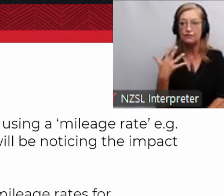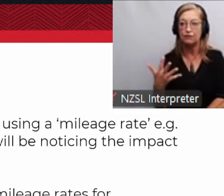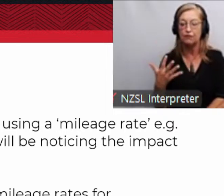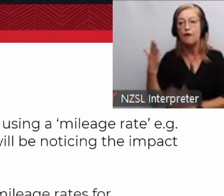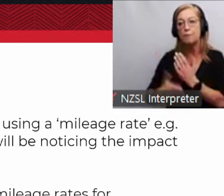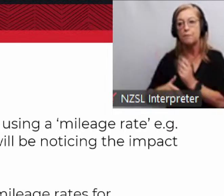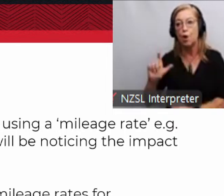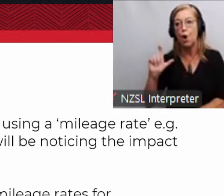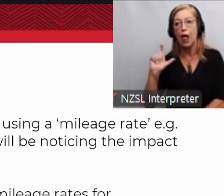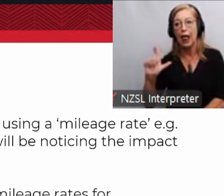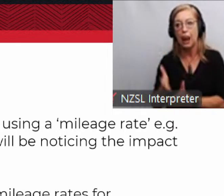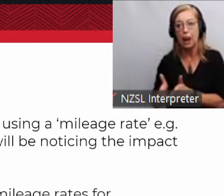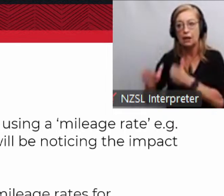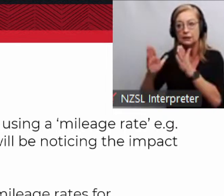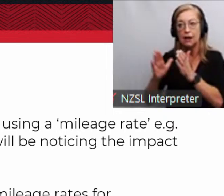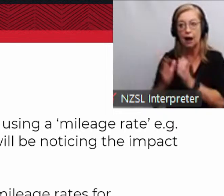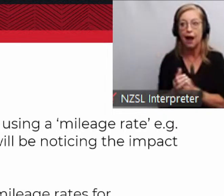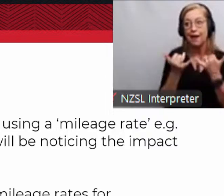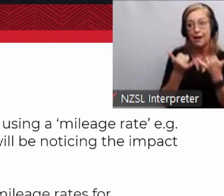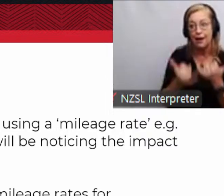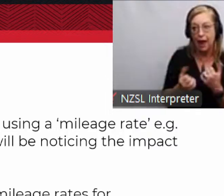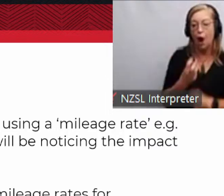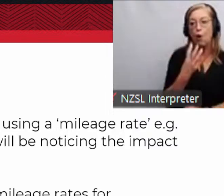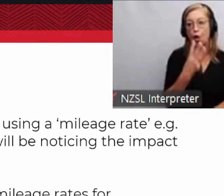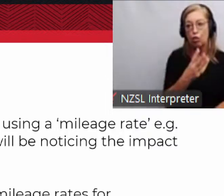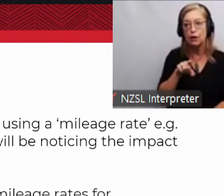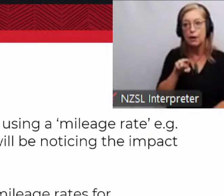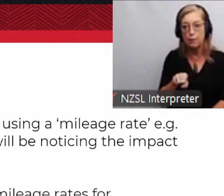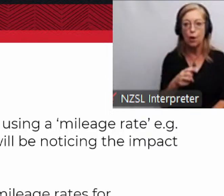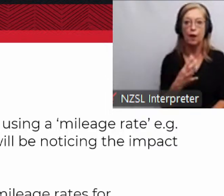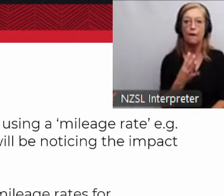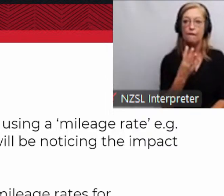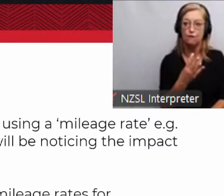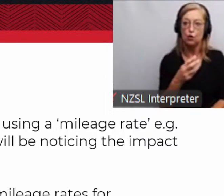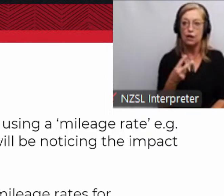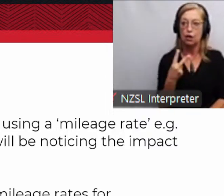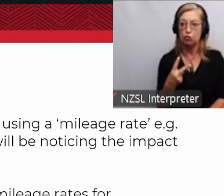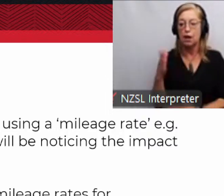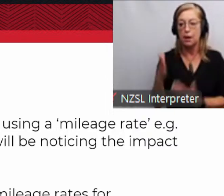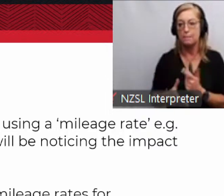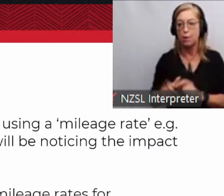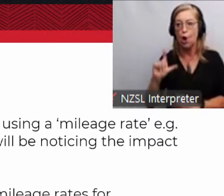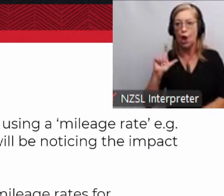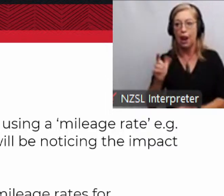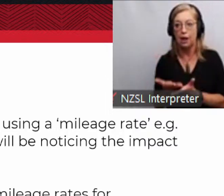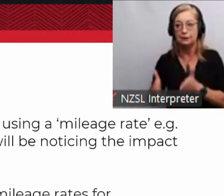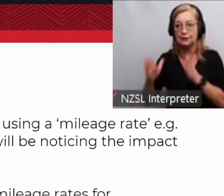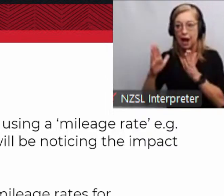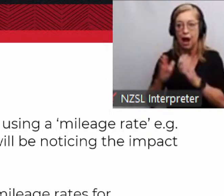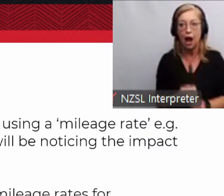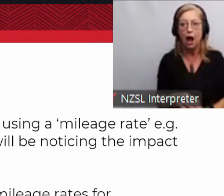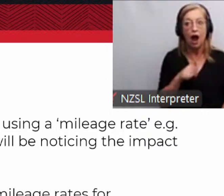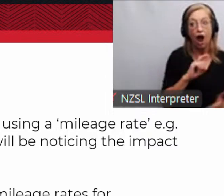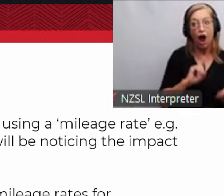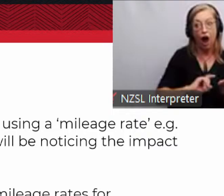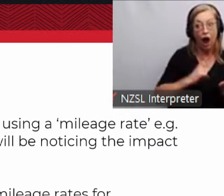is $3.43 per litre. And we don't expect the IRD rates to change rapidly enough to